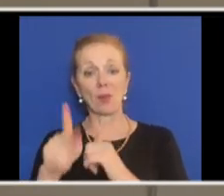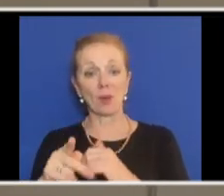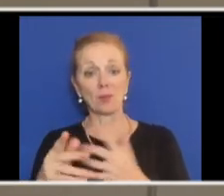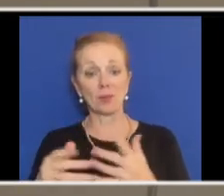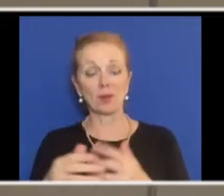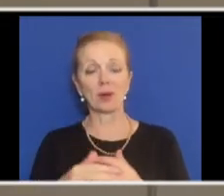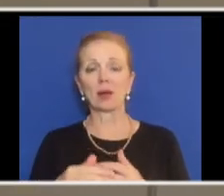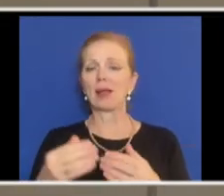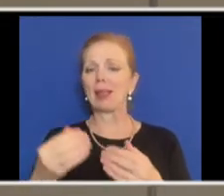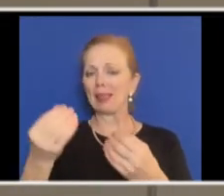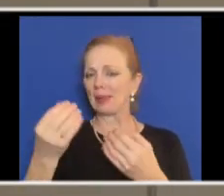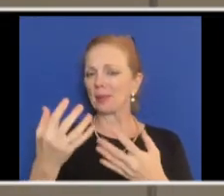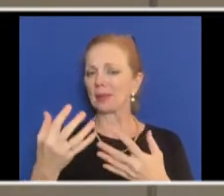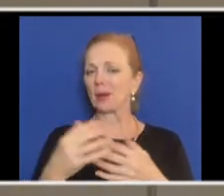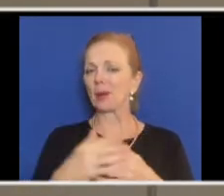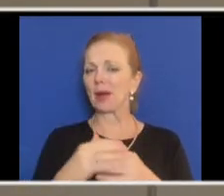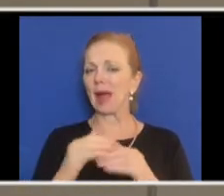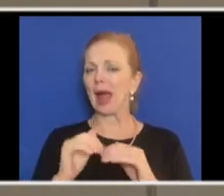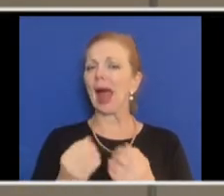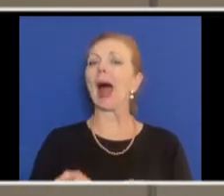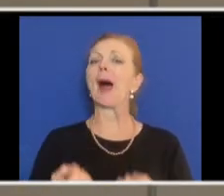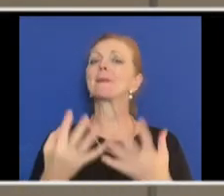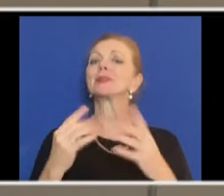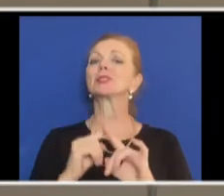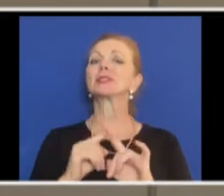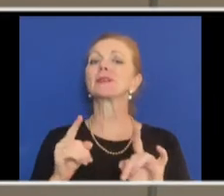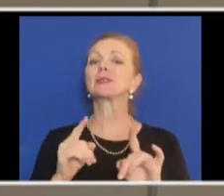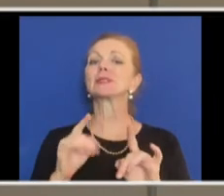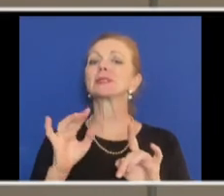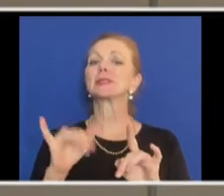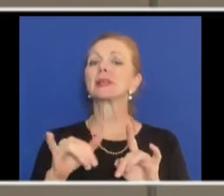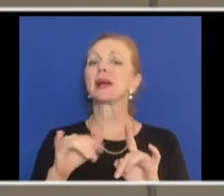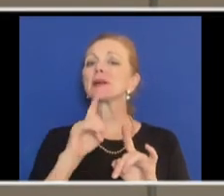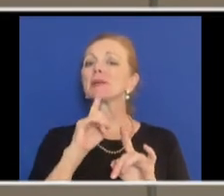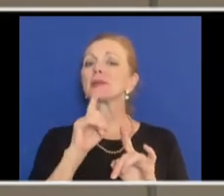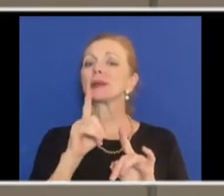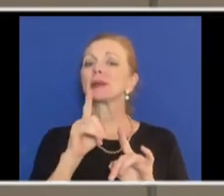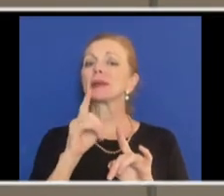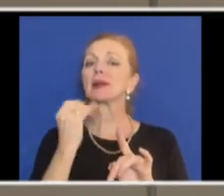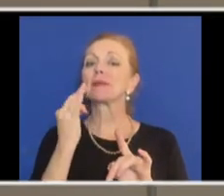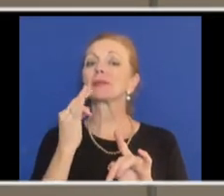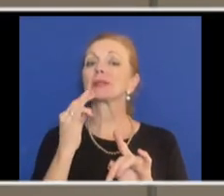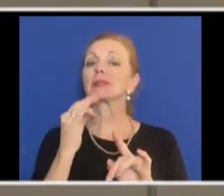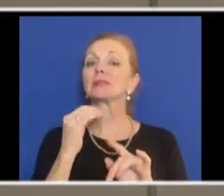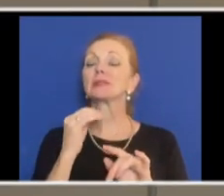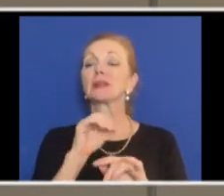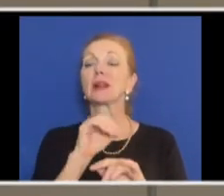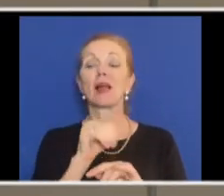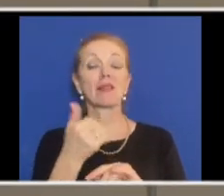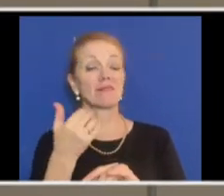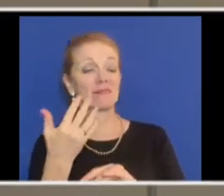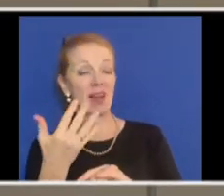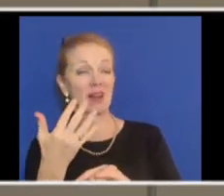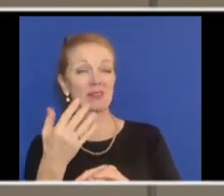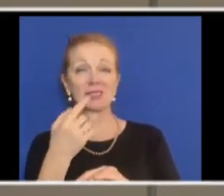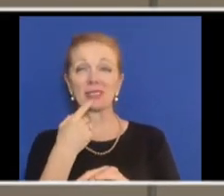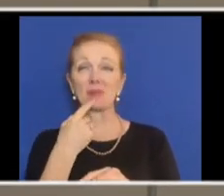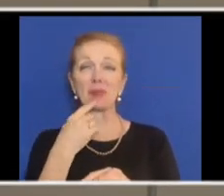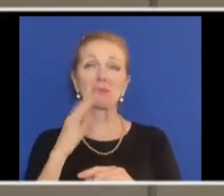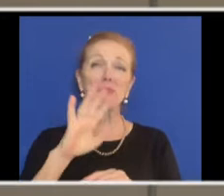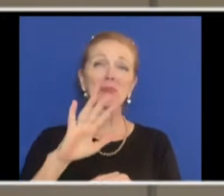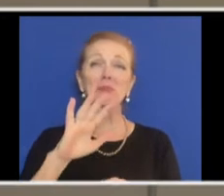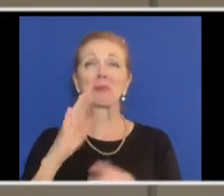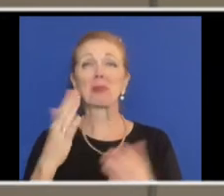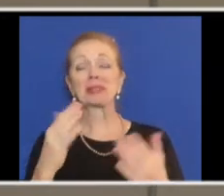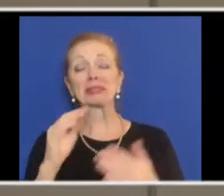let me know how much of a difference would that be if instead of five it would be say 10 here's